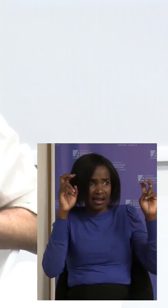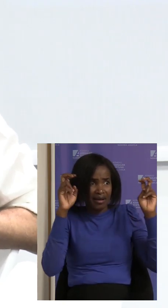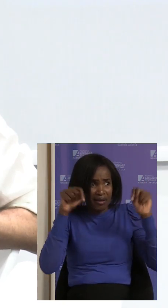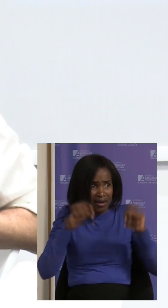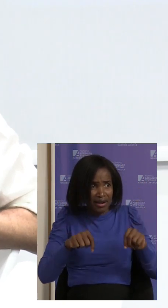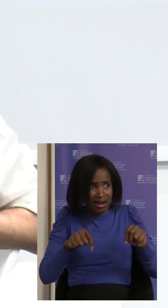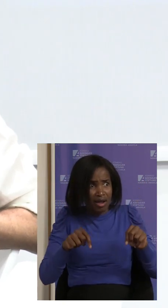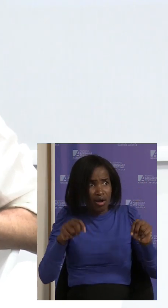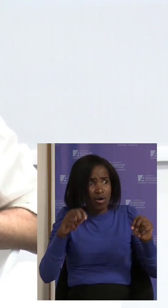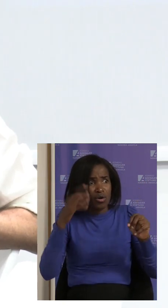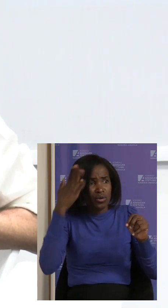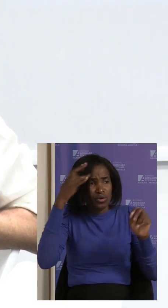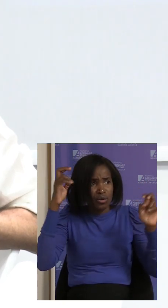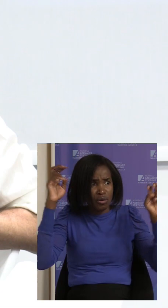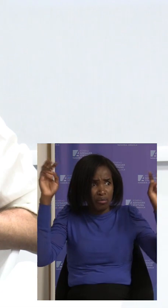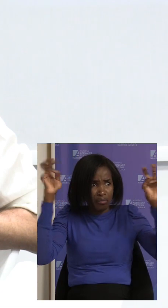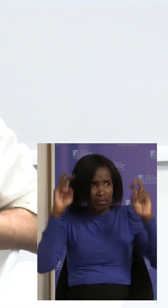now, moving from coal to